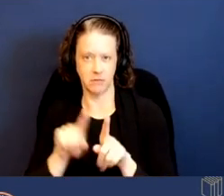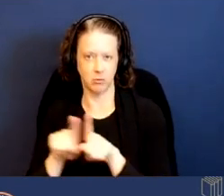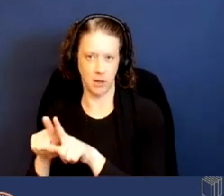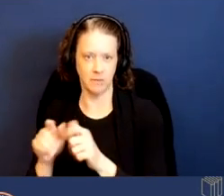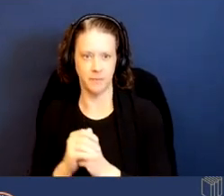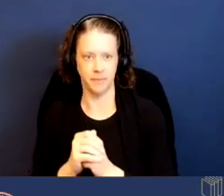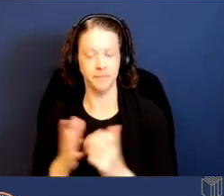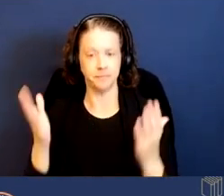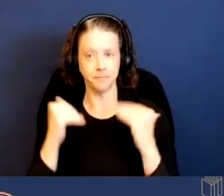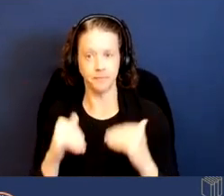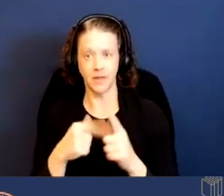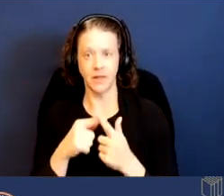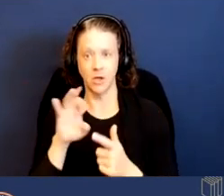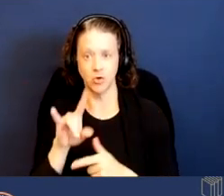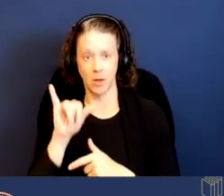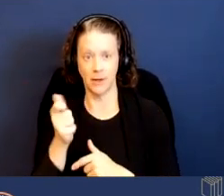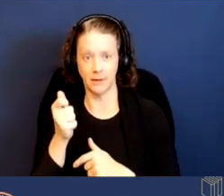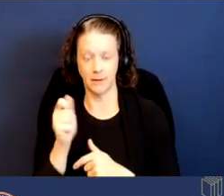on